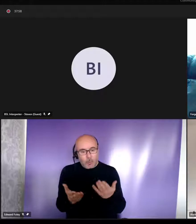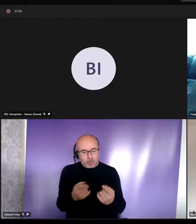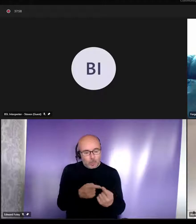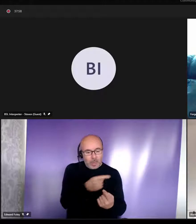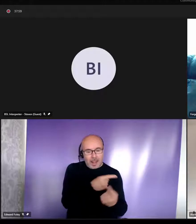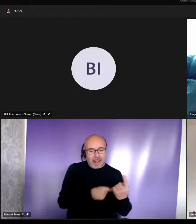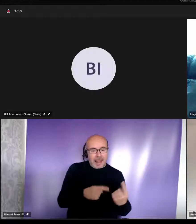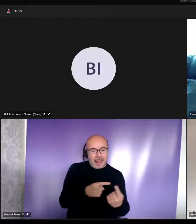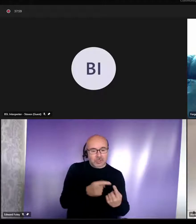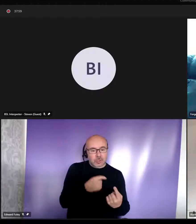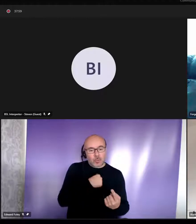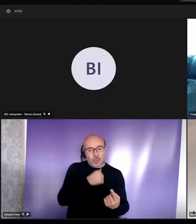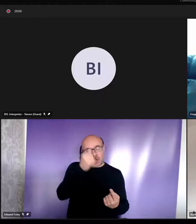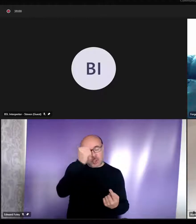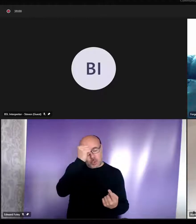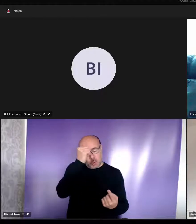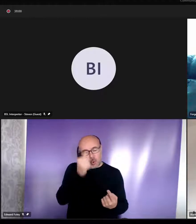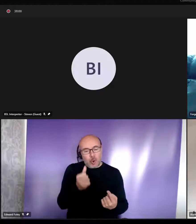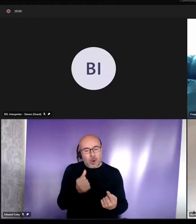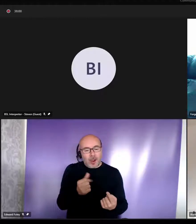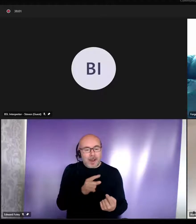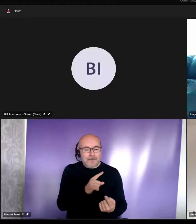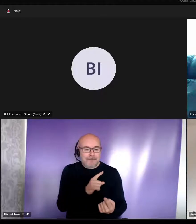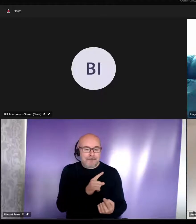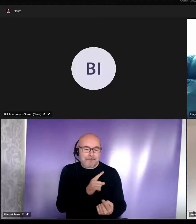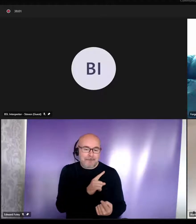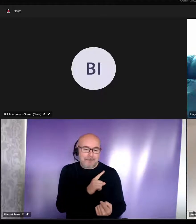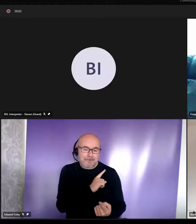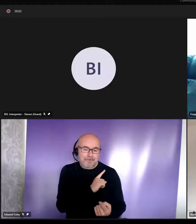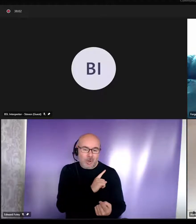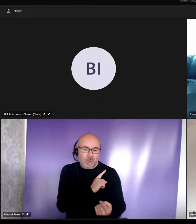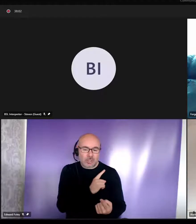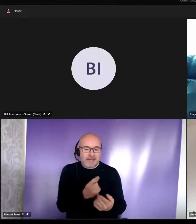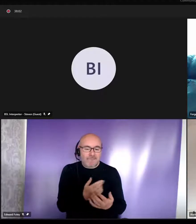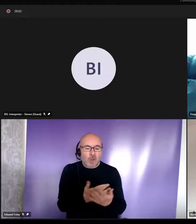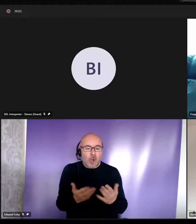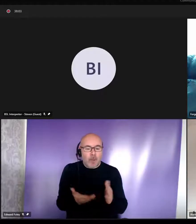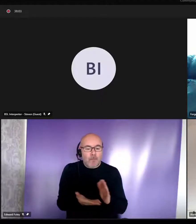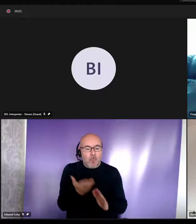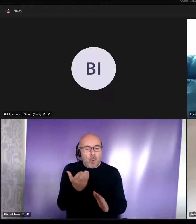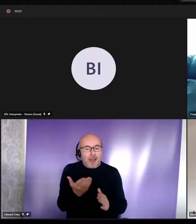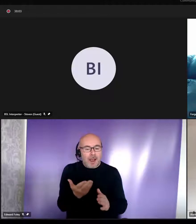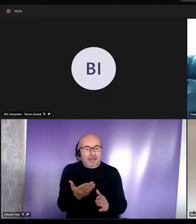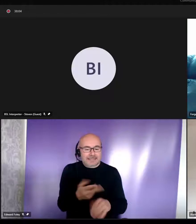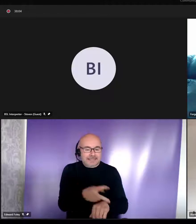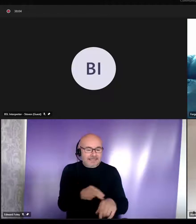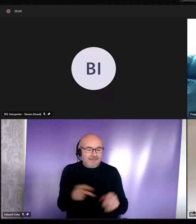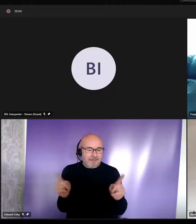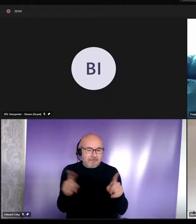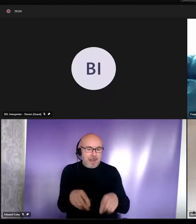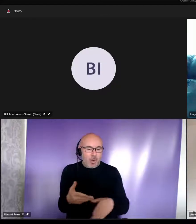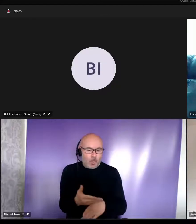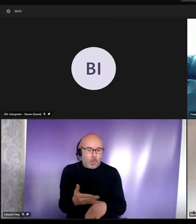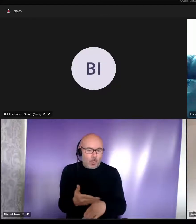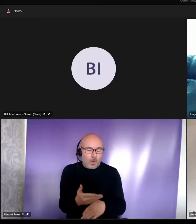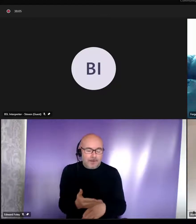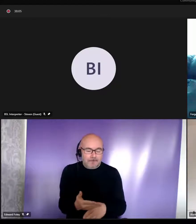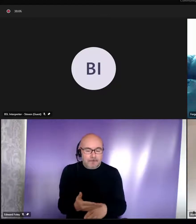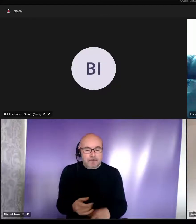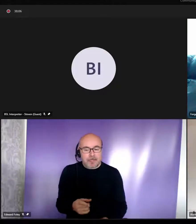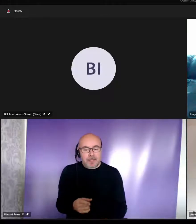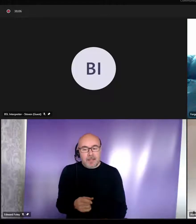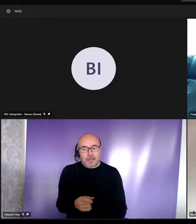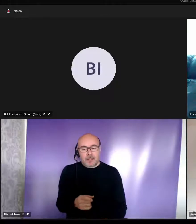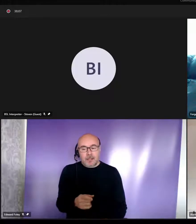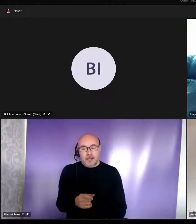an increase in a number of activity just because of where we were as a council last year at this time. So looking at that, based on